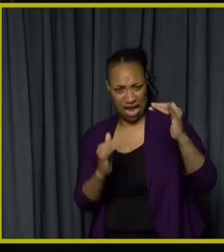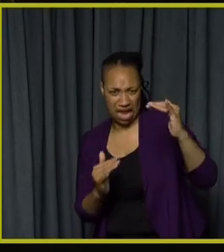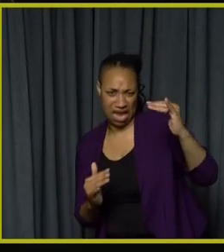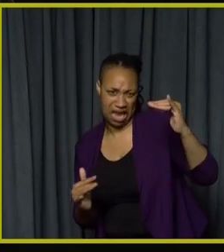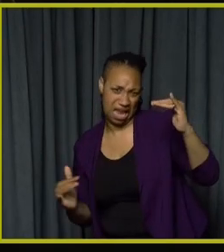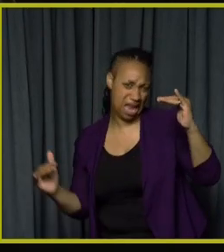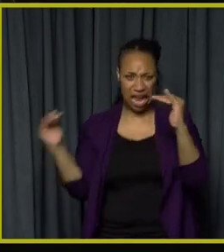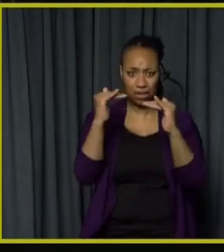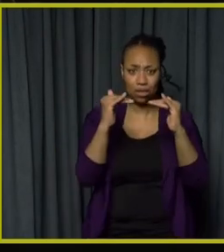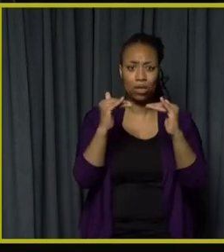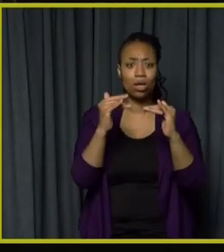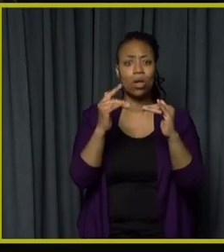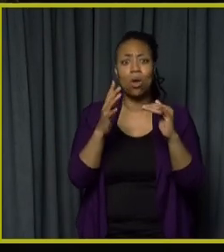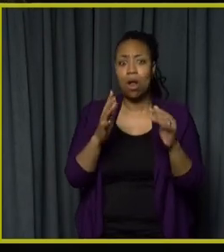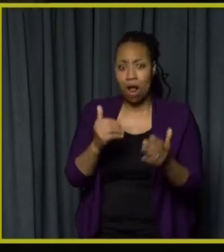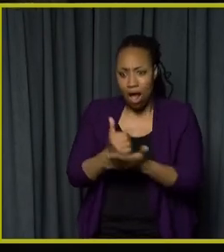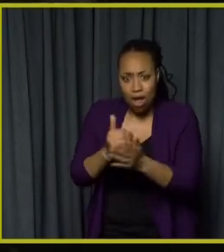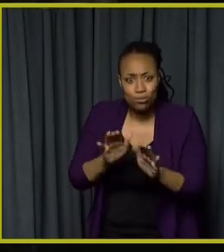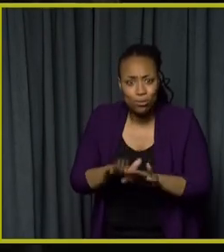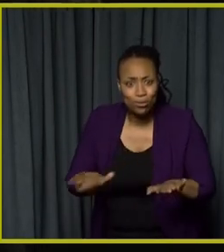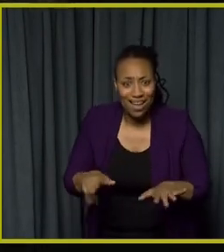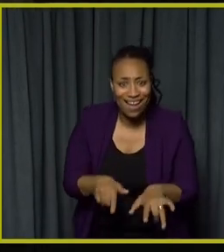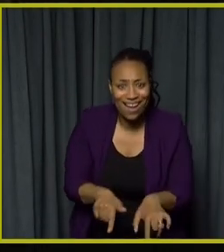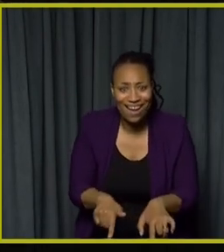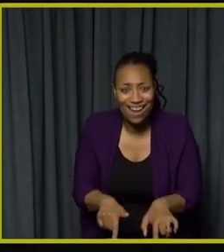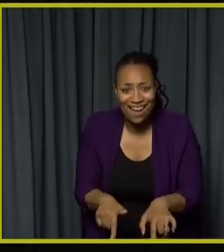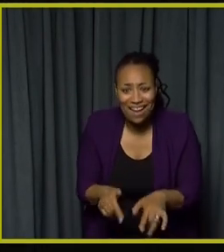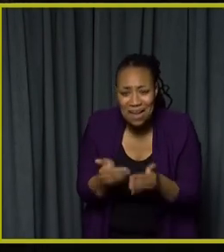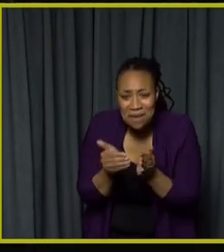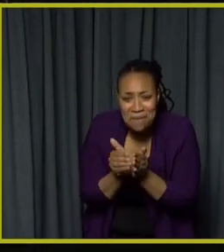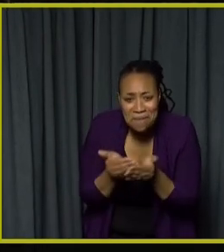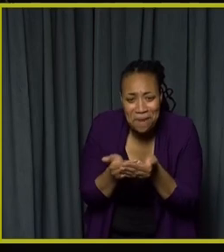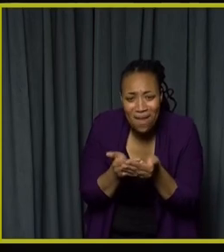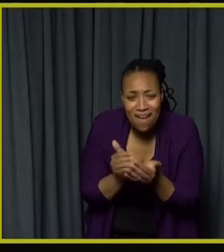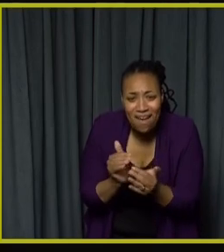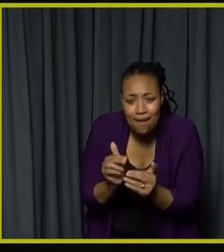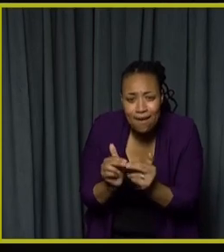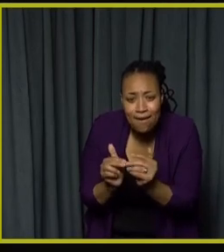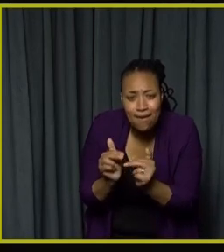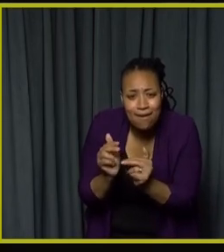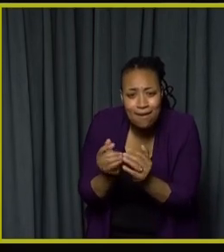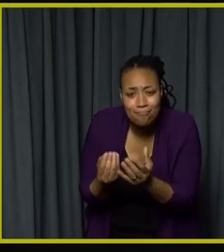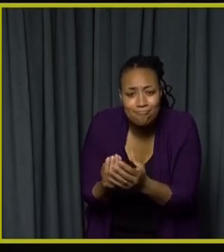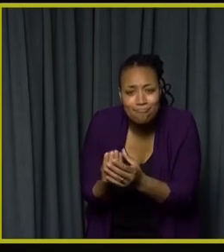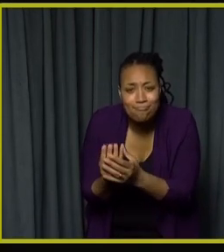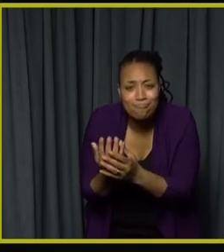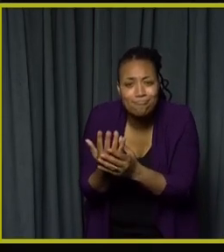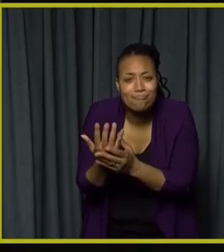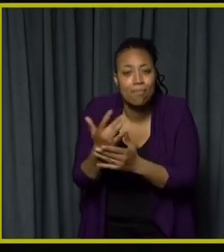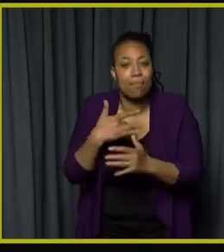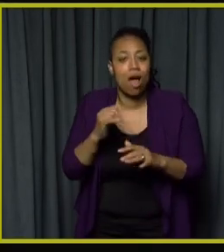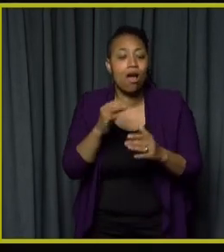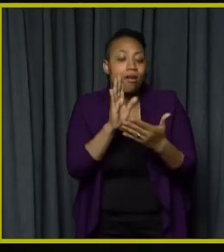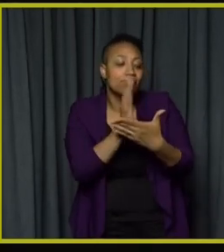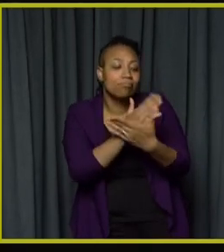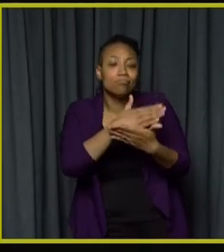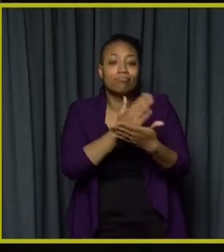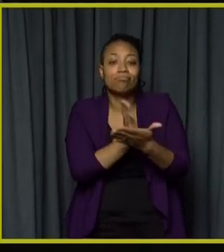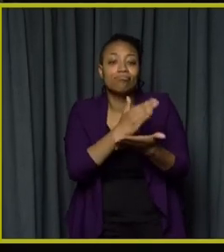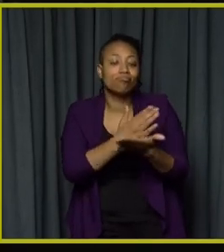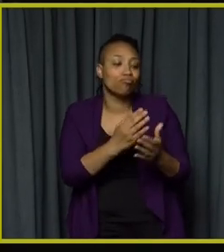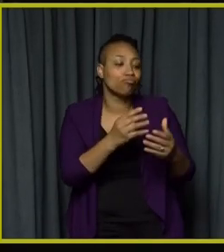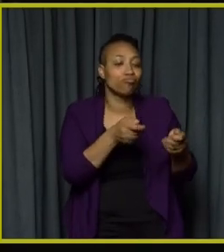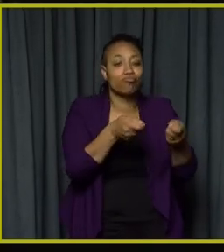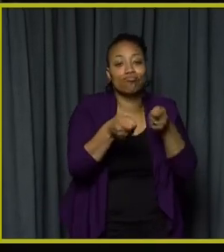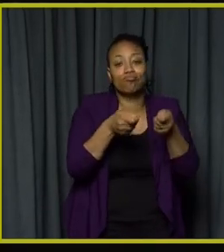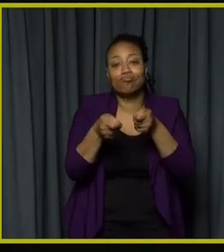establish a savings account with resources for every American child. If we repented of the injustices against indigenous people